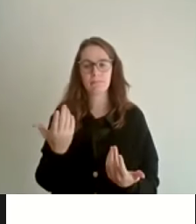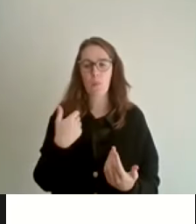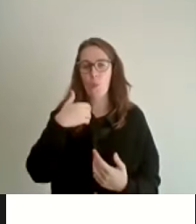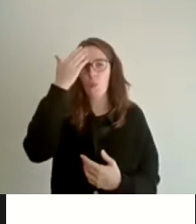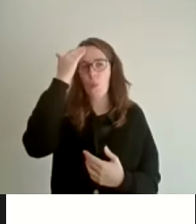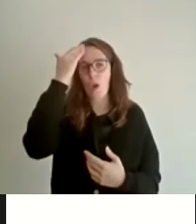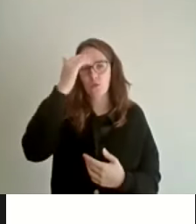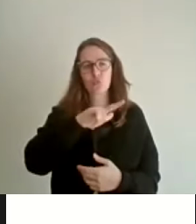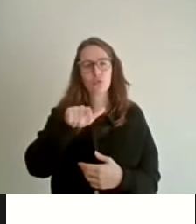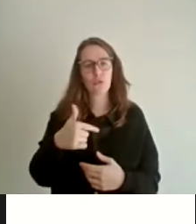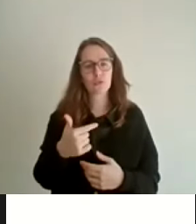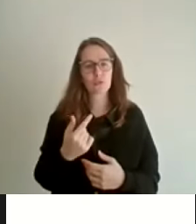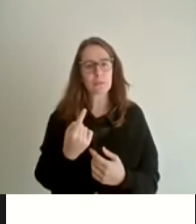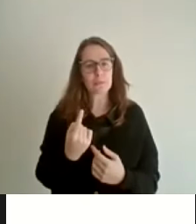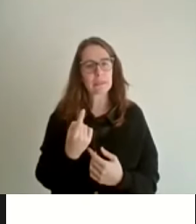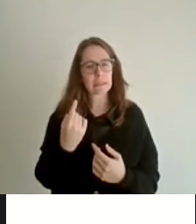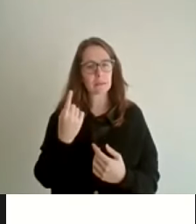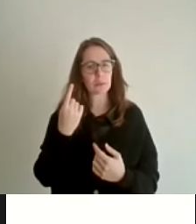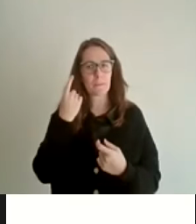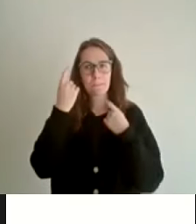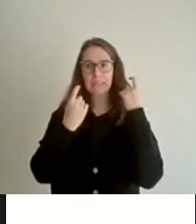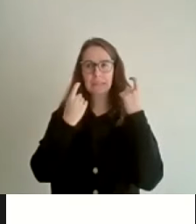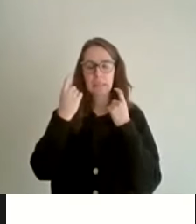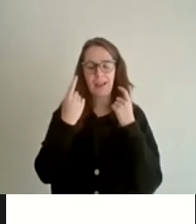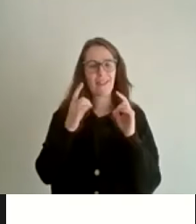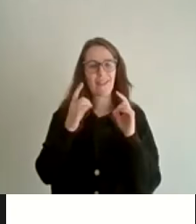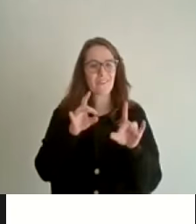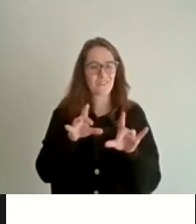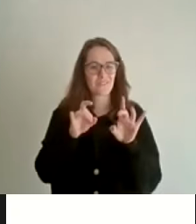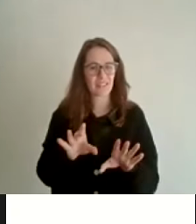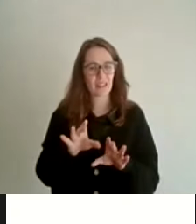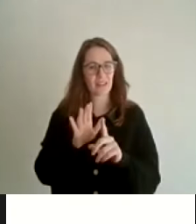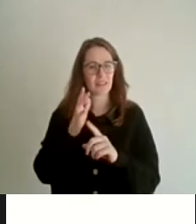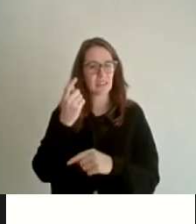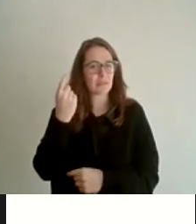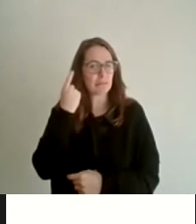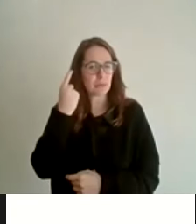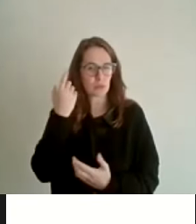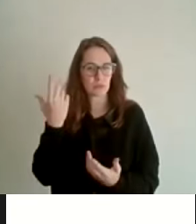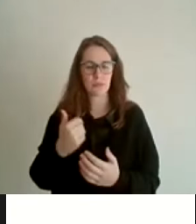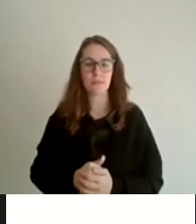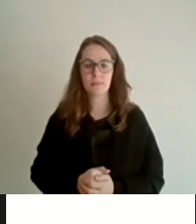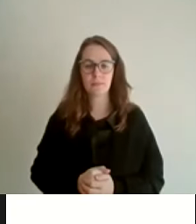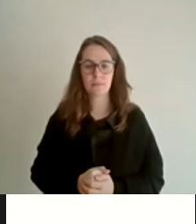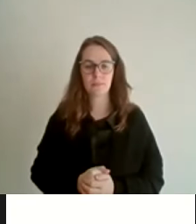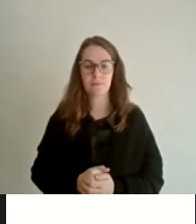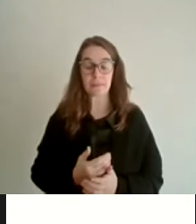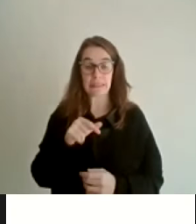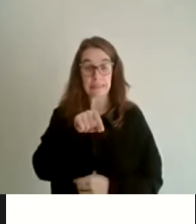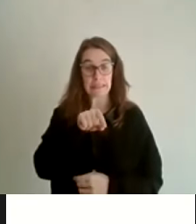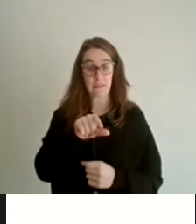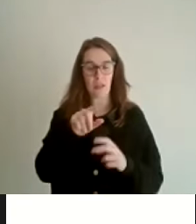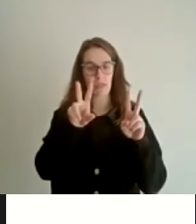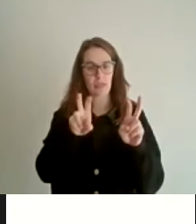to stop thinking in stereotypes. But for this, we